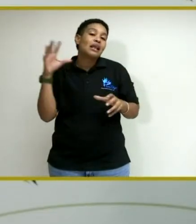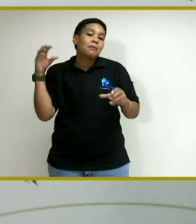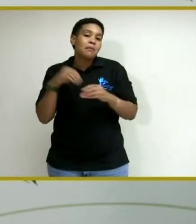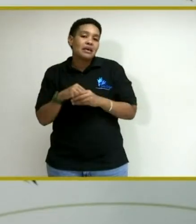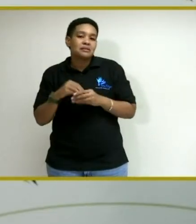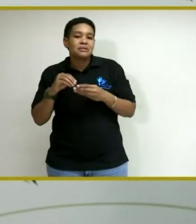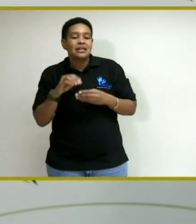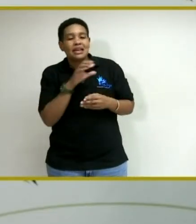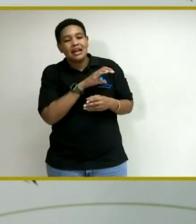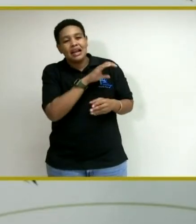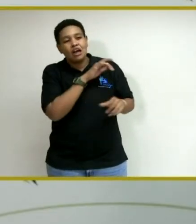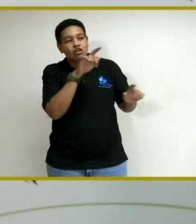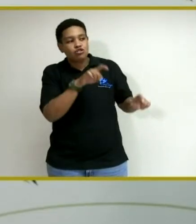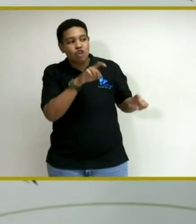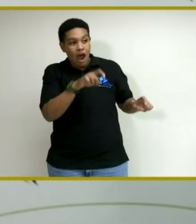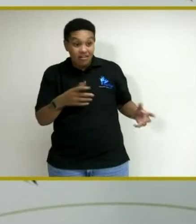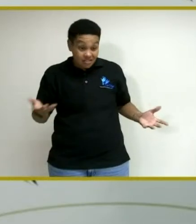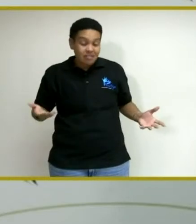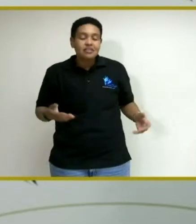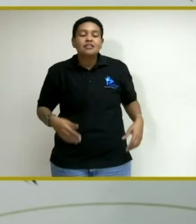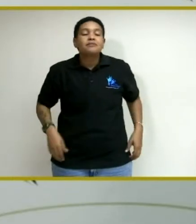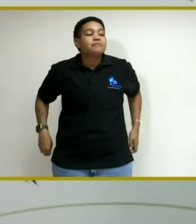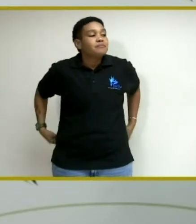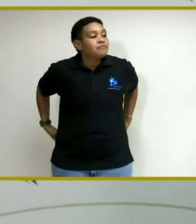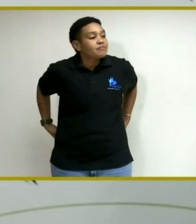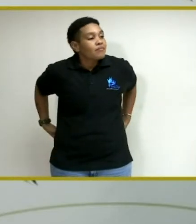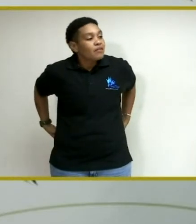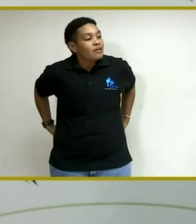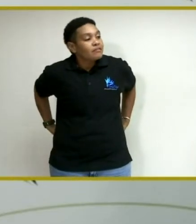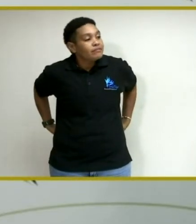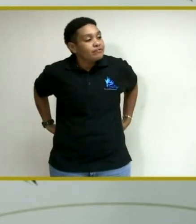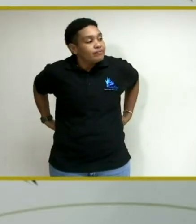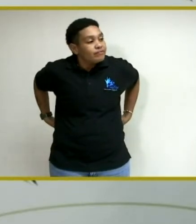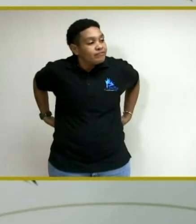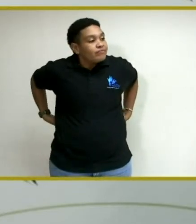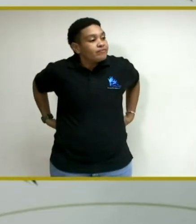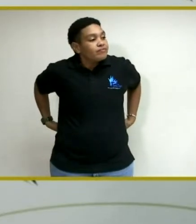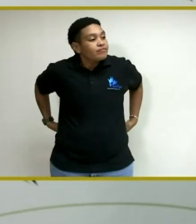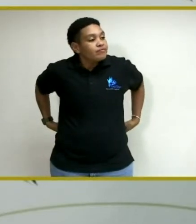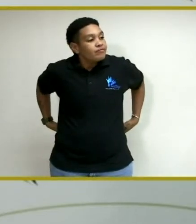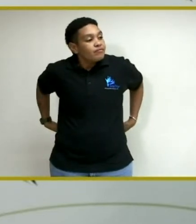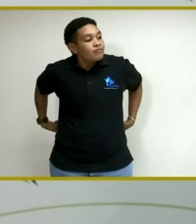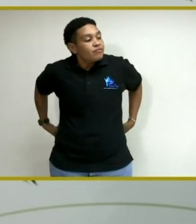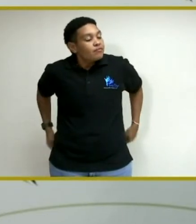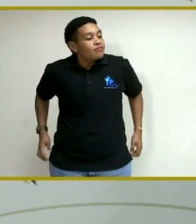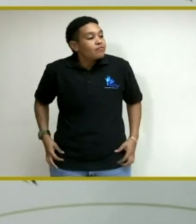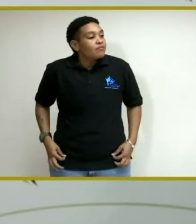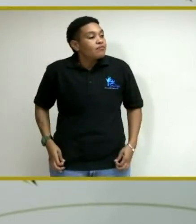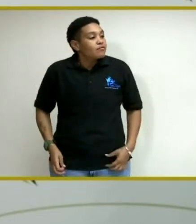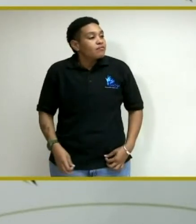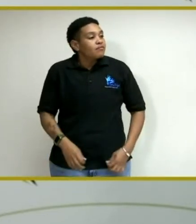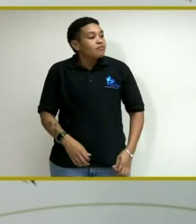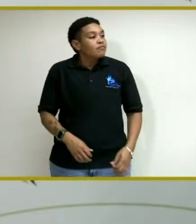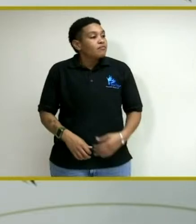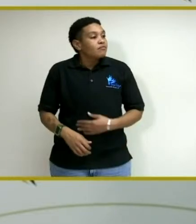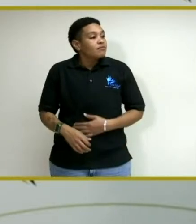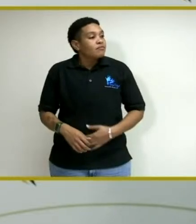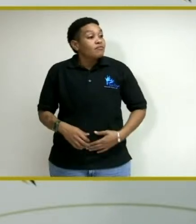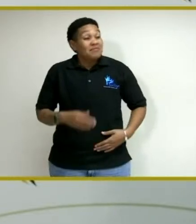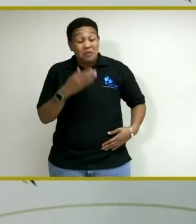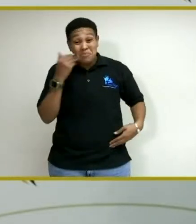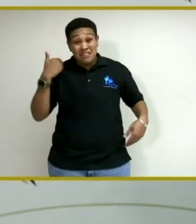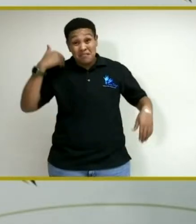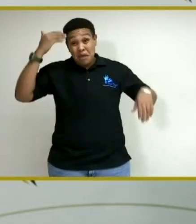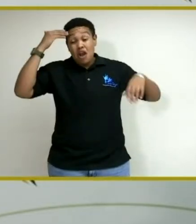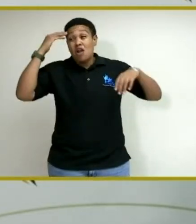in the clinical trials. And to the best of my knowledge, the Caribbean countries have not participated, and Jamaica